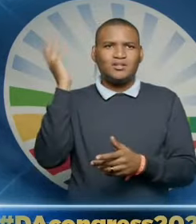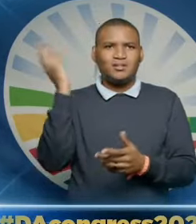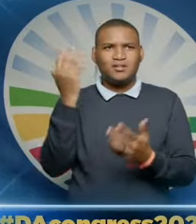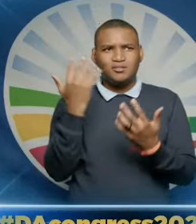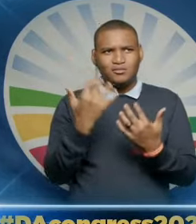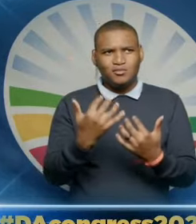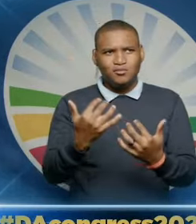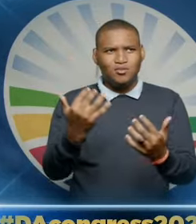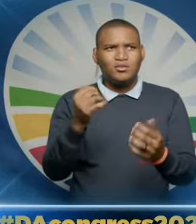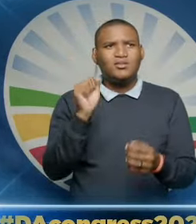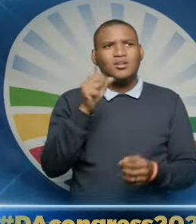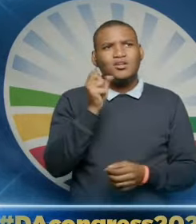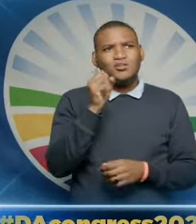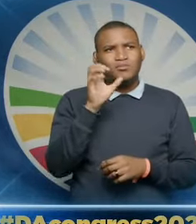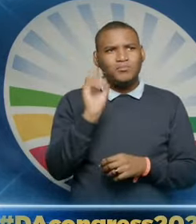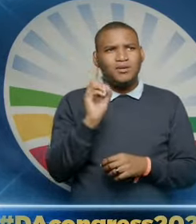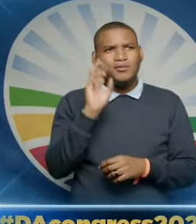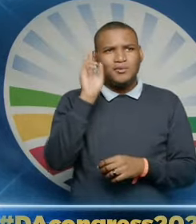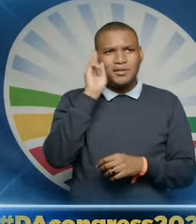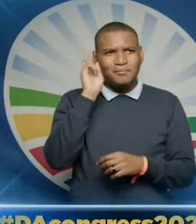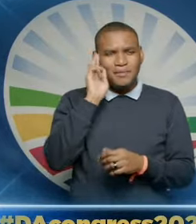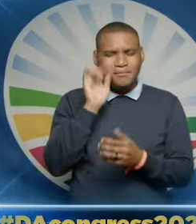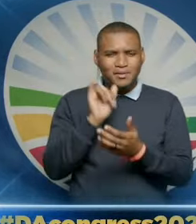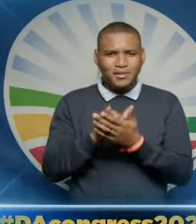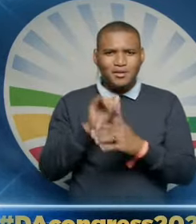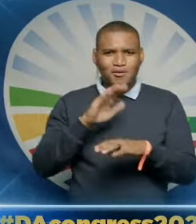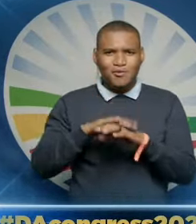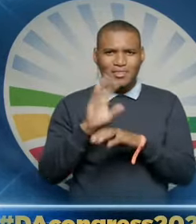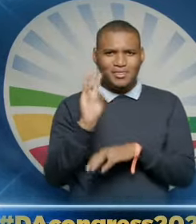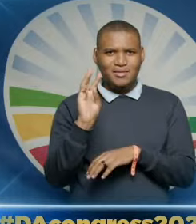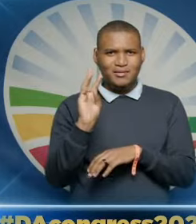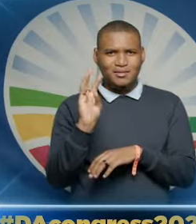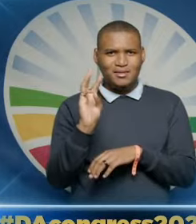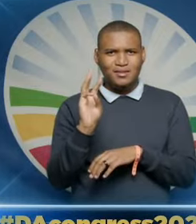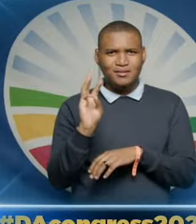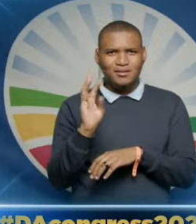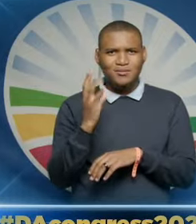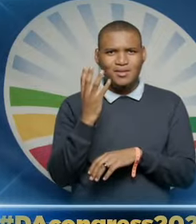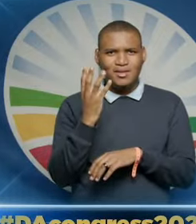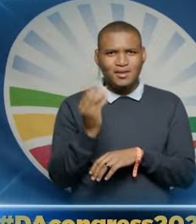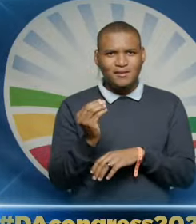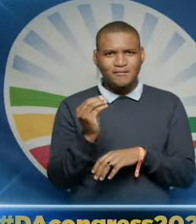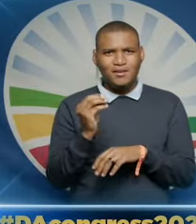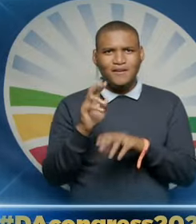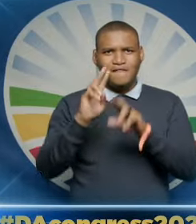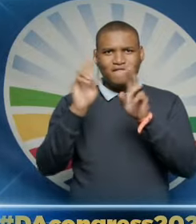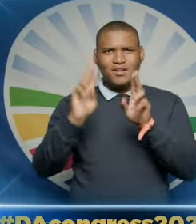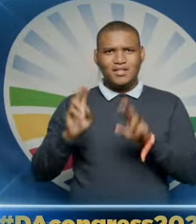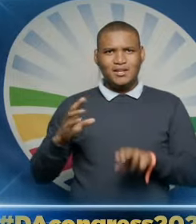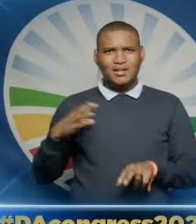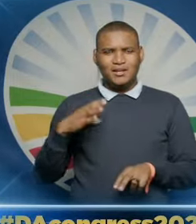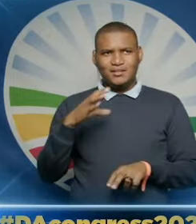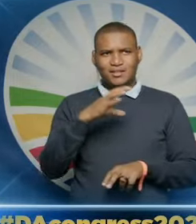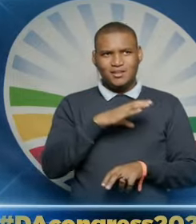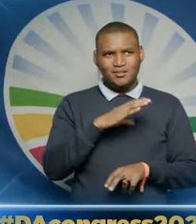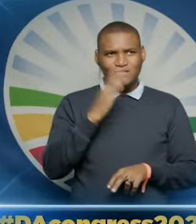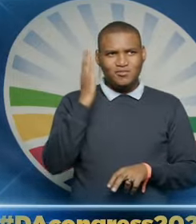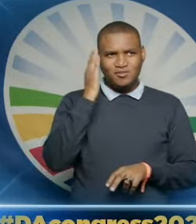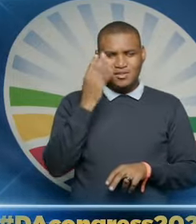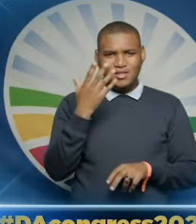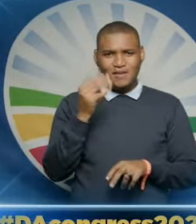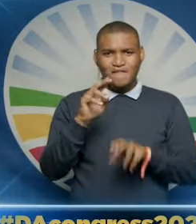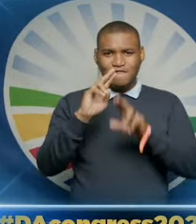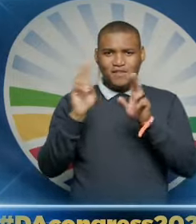so you would remember that on Thursday we had federal council, because of course the